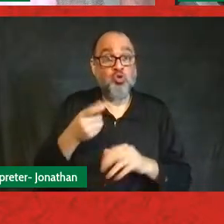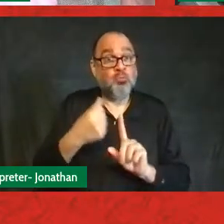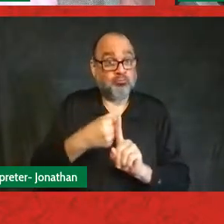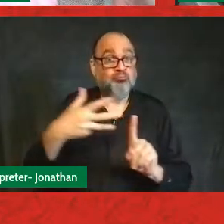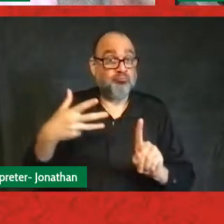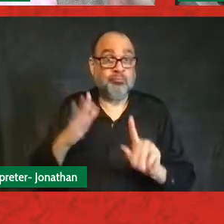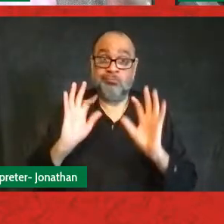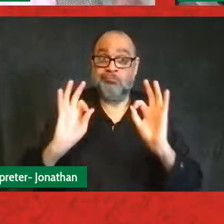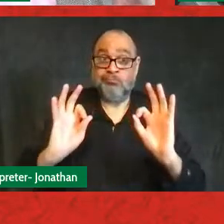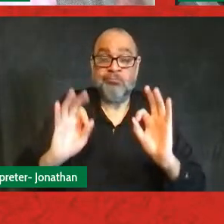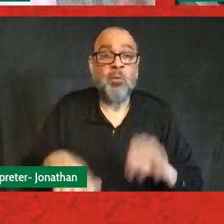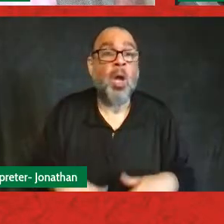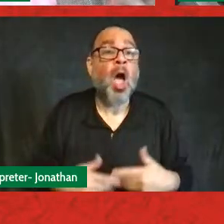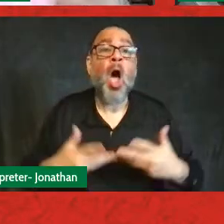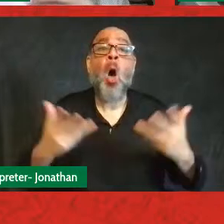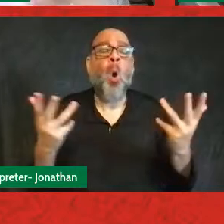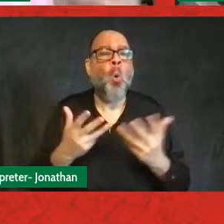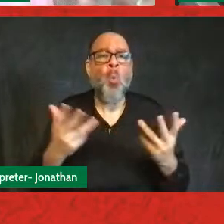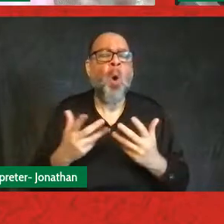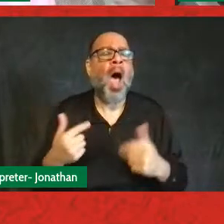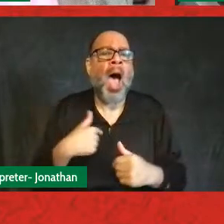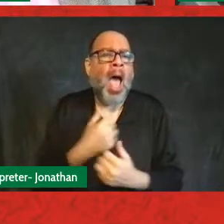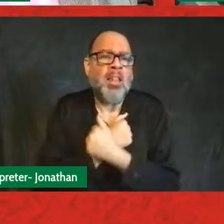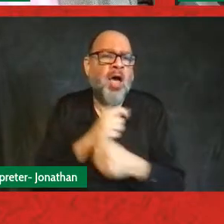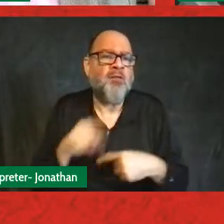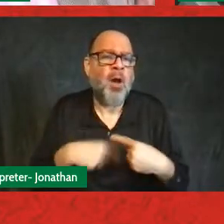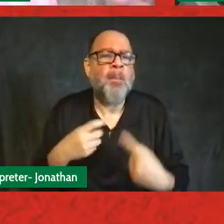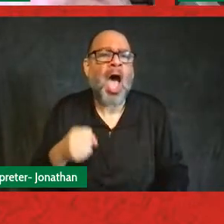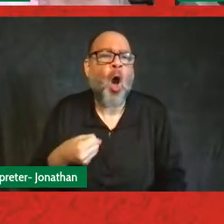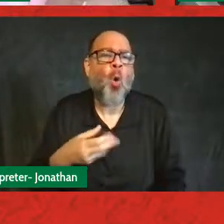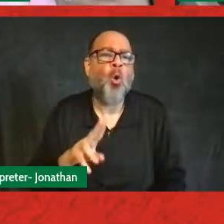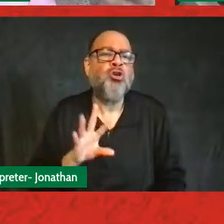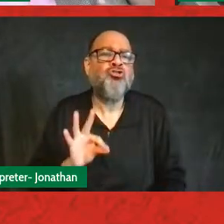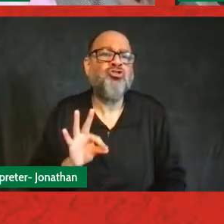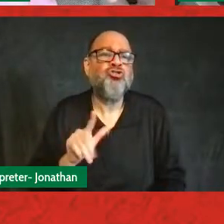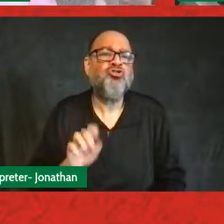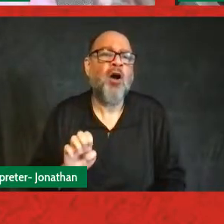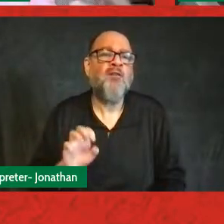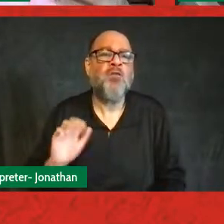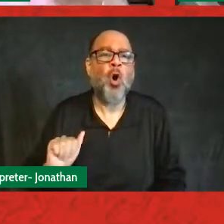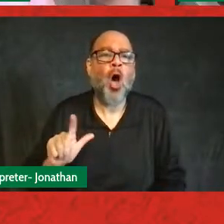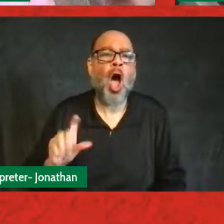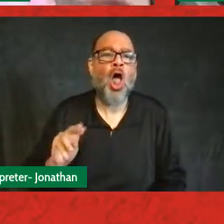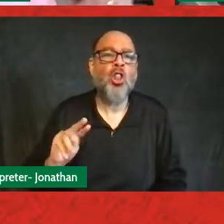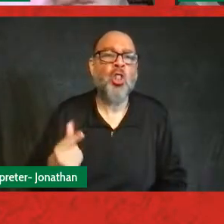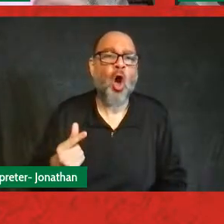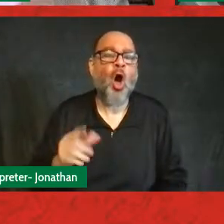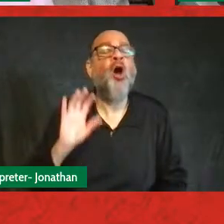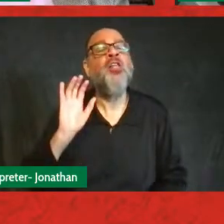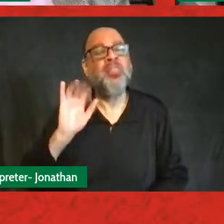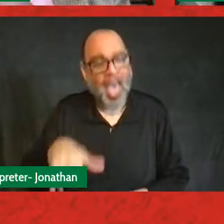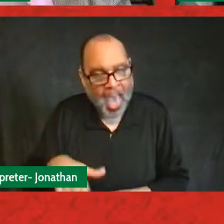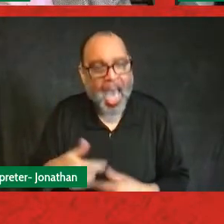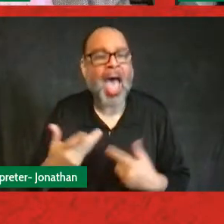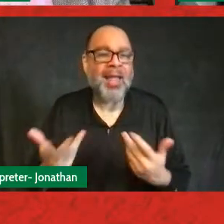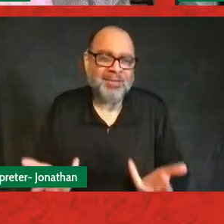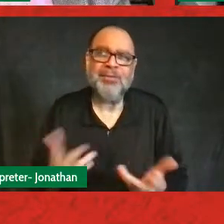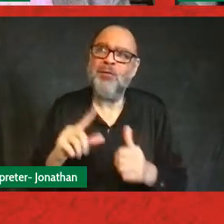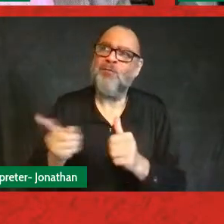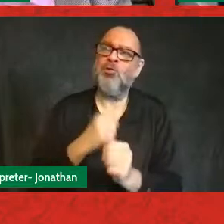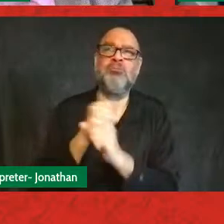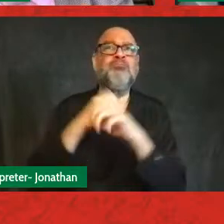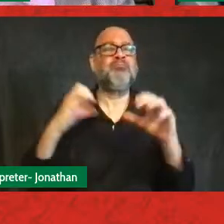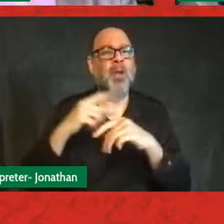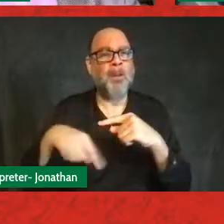I love about Shuffle Along is it's the invention of the chorus girl. Yes. That's the moment where we have one actor who can sing,